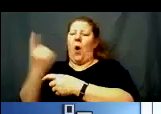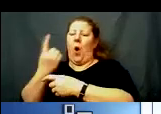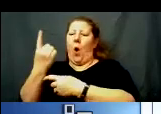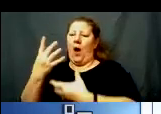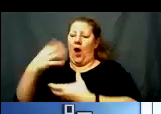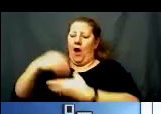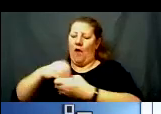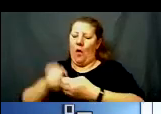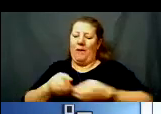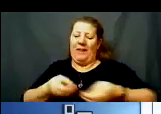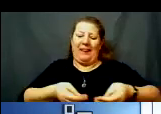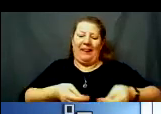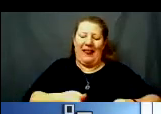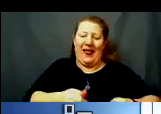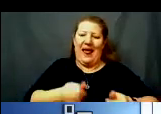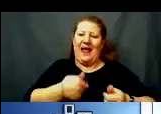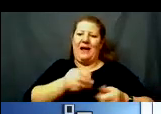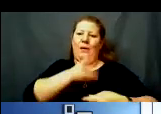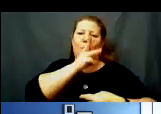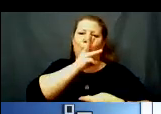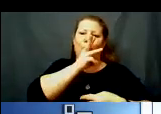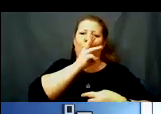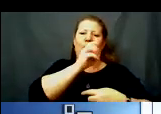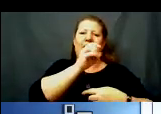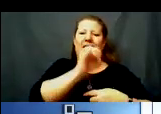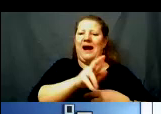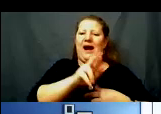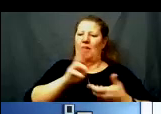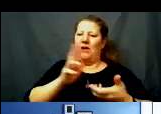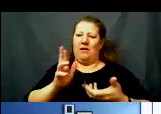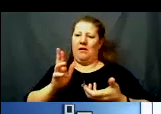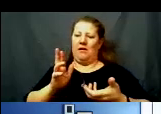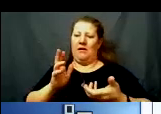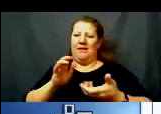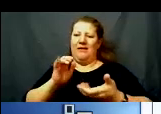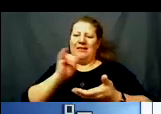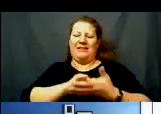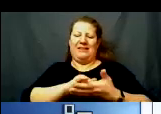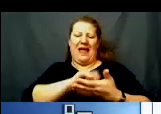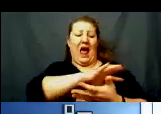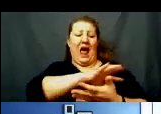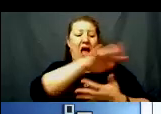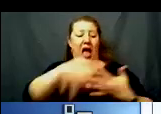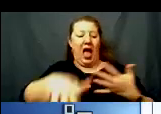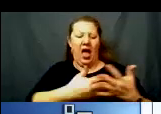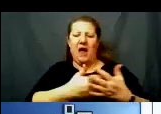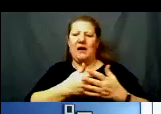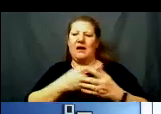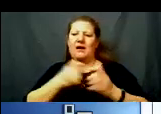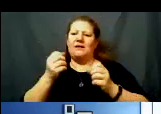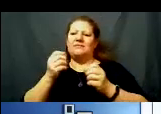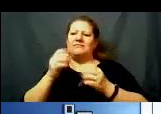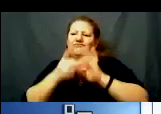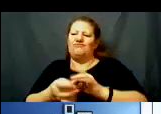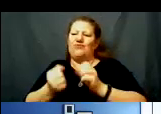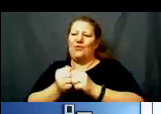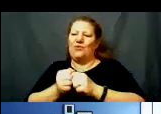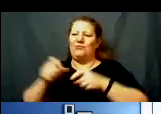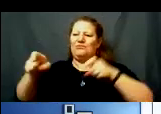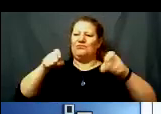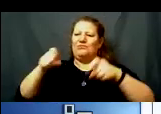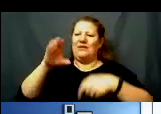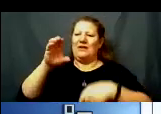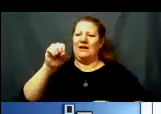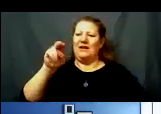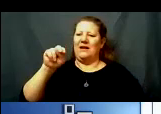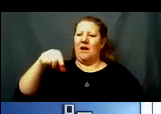ecosystems that are just inseparably entangled with histories and the afterlives of conquest.